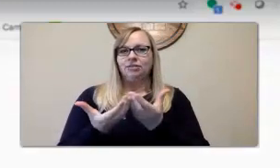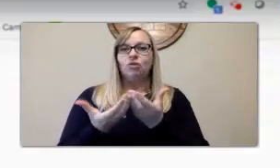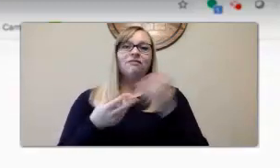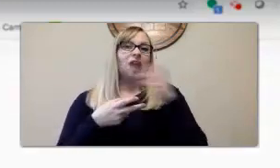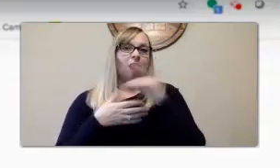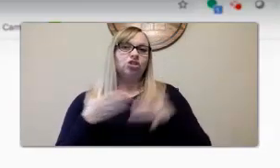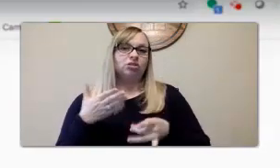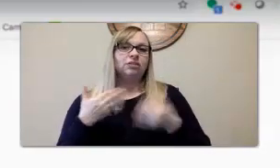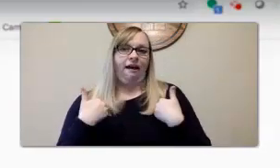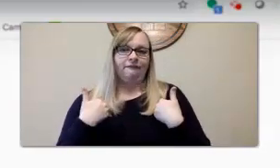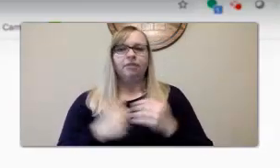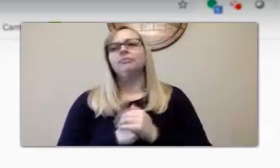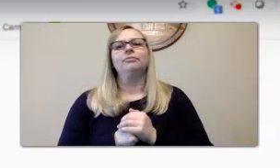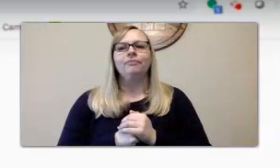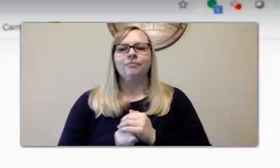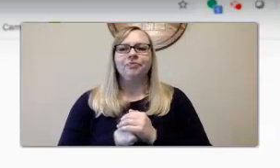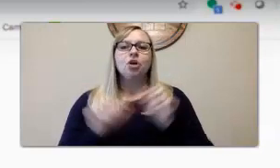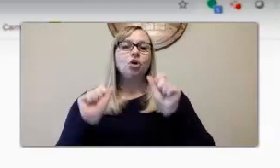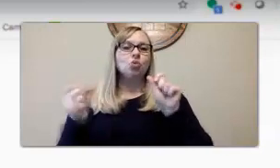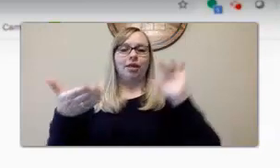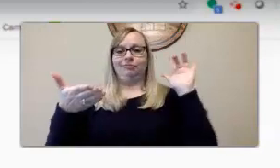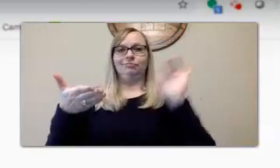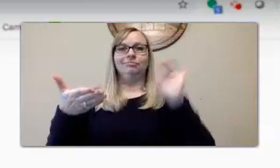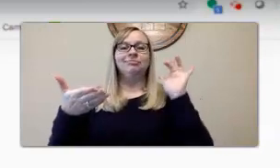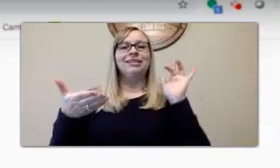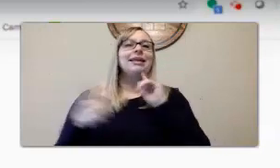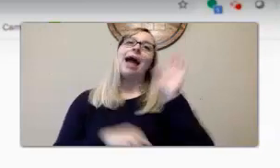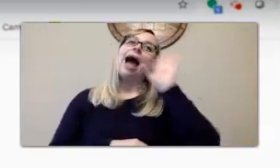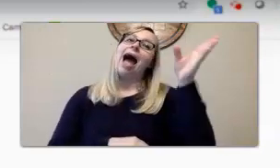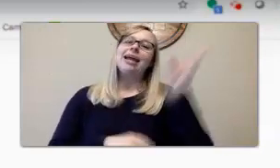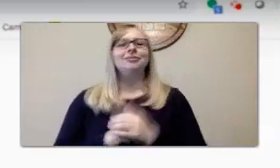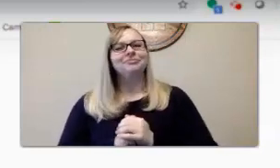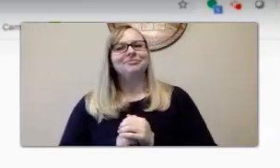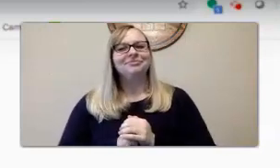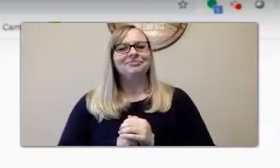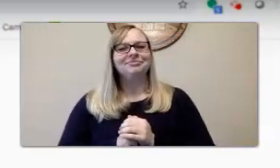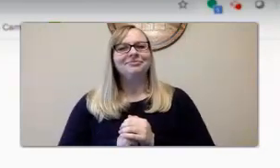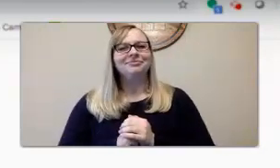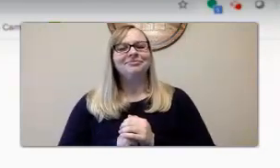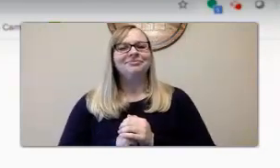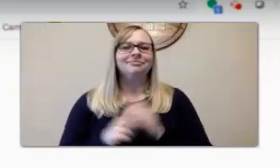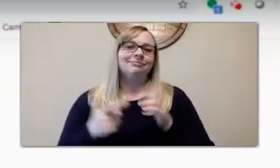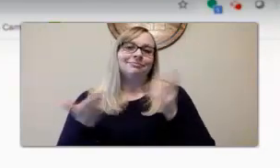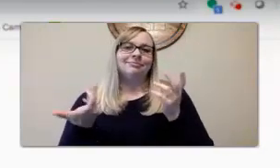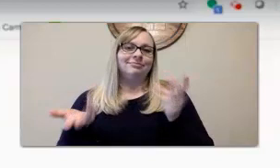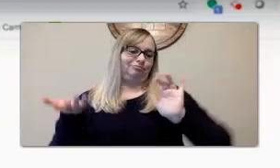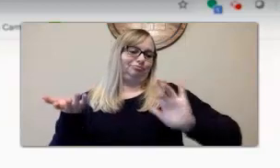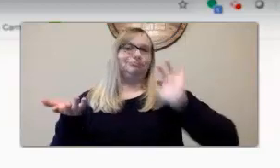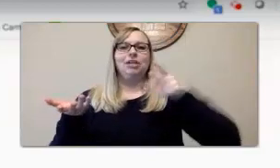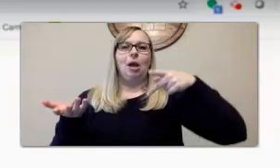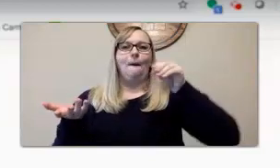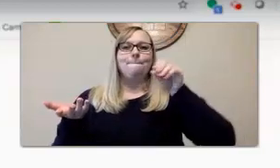choices. One, you can actually just write hi and you are ready to post and you're good. I'll just mark you